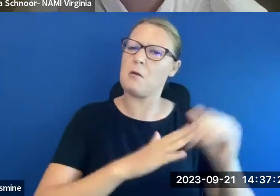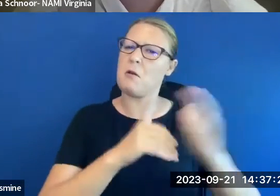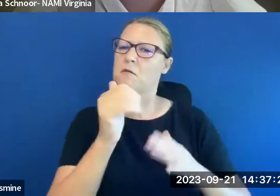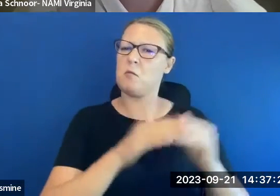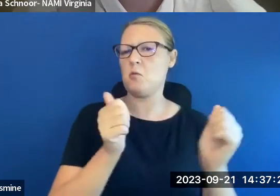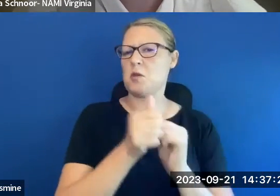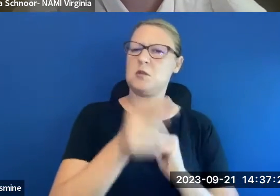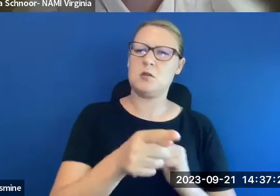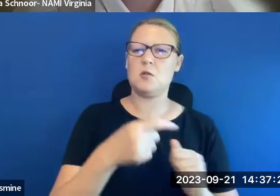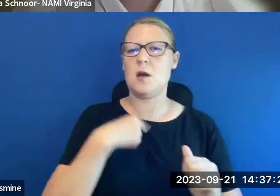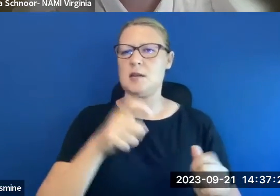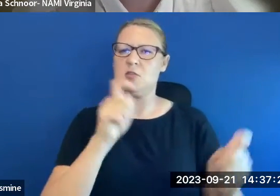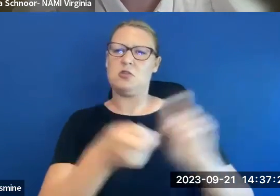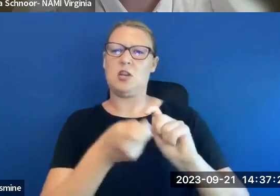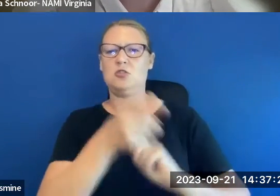a guardian.